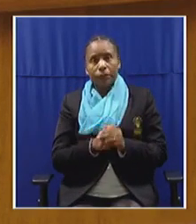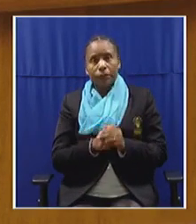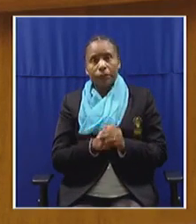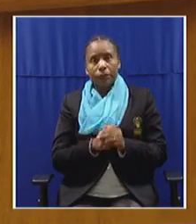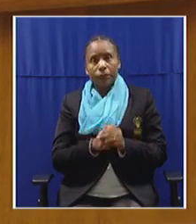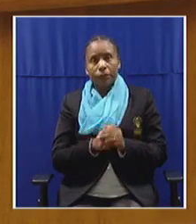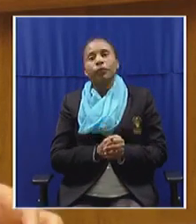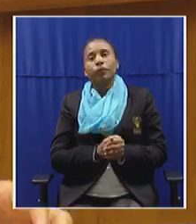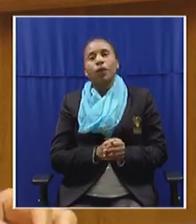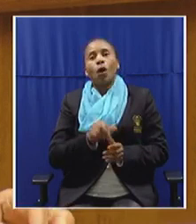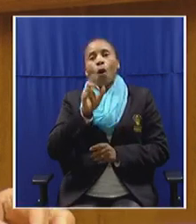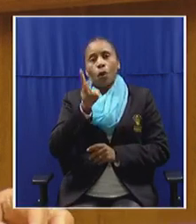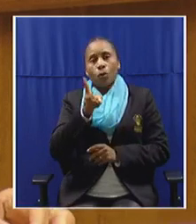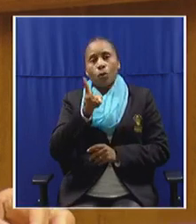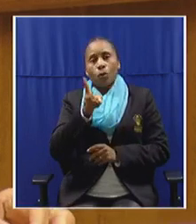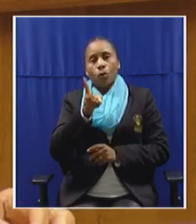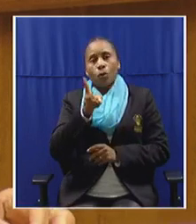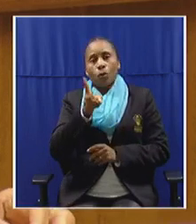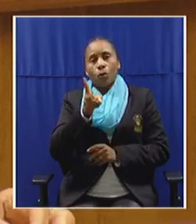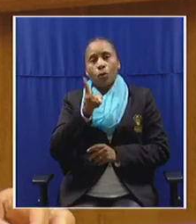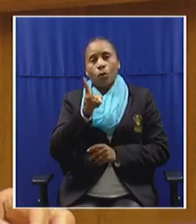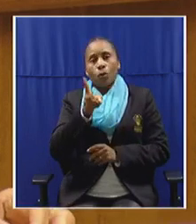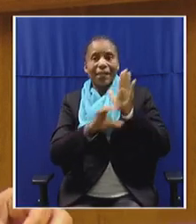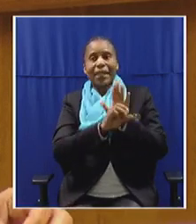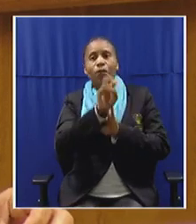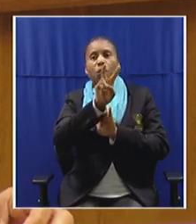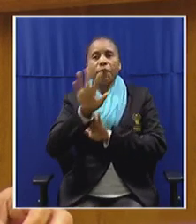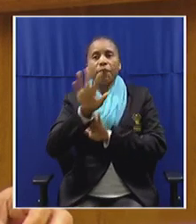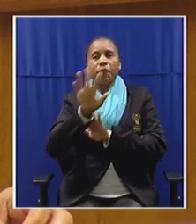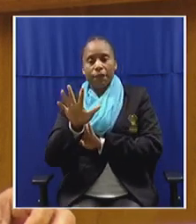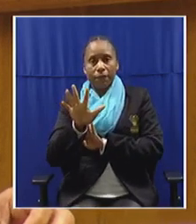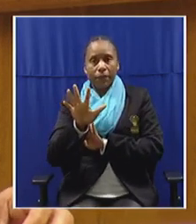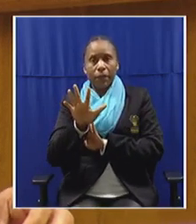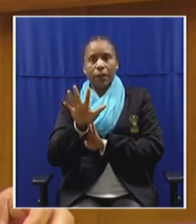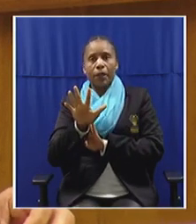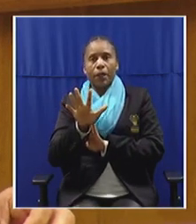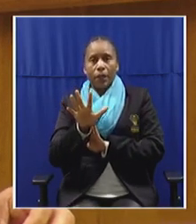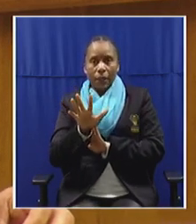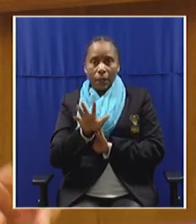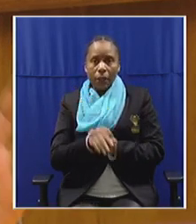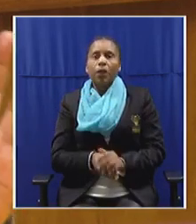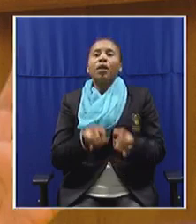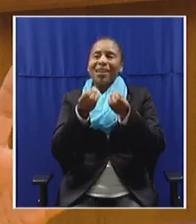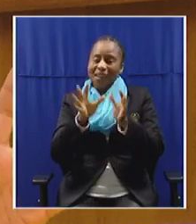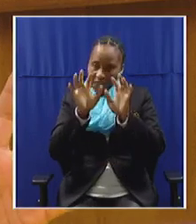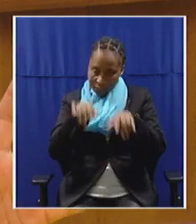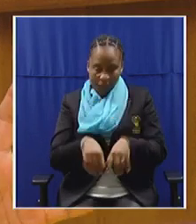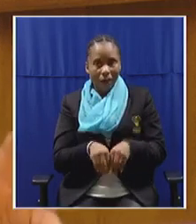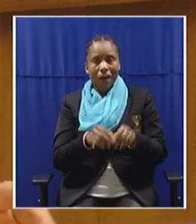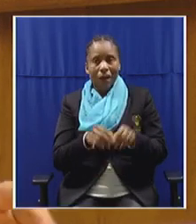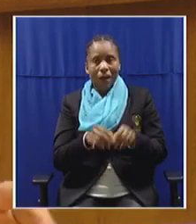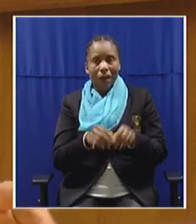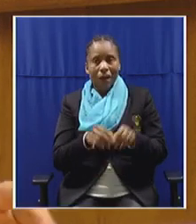we must also be mindful of the fact that Section 25 does provide for expropriation. There is no doubt about